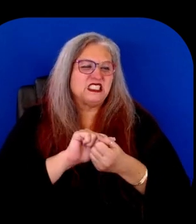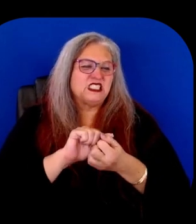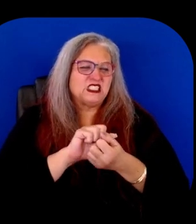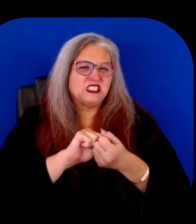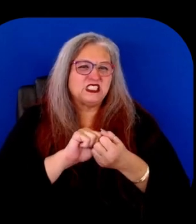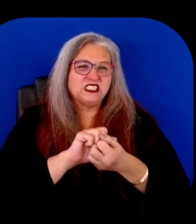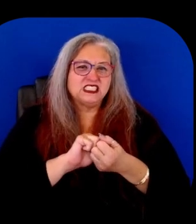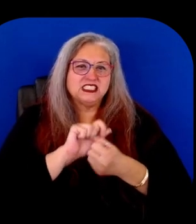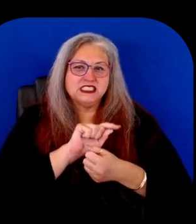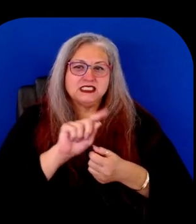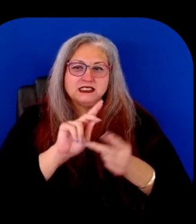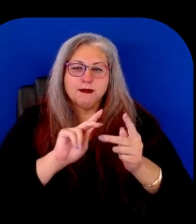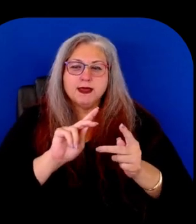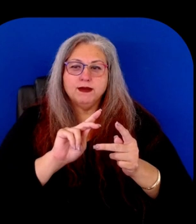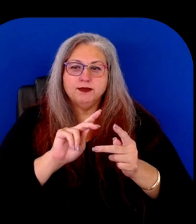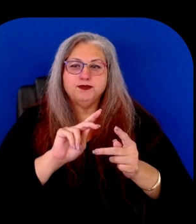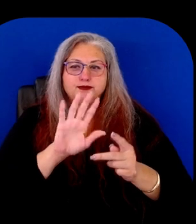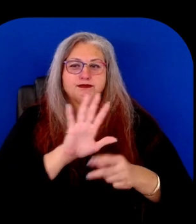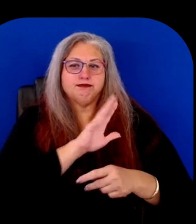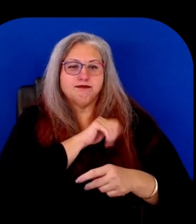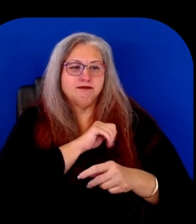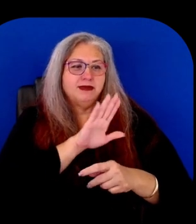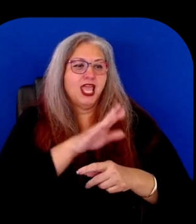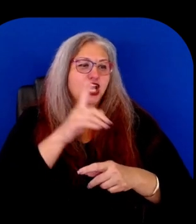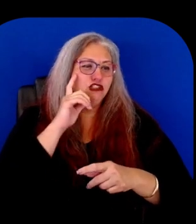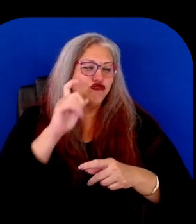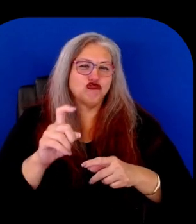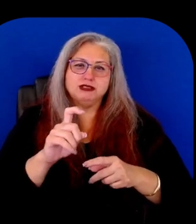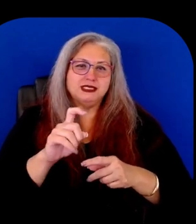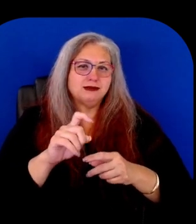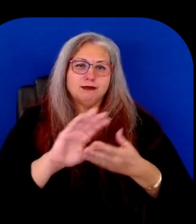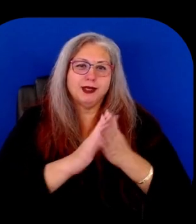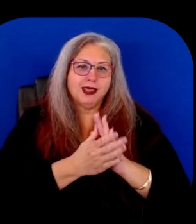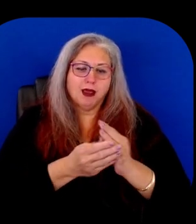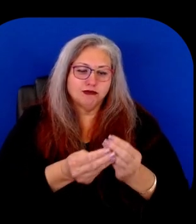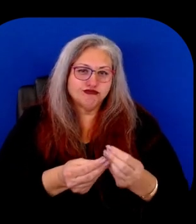for grinding people, the Palestinian people's dreams.